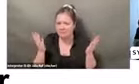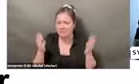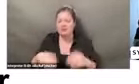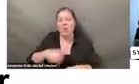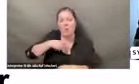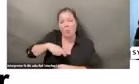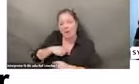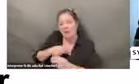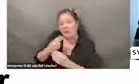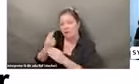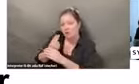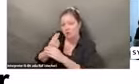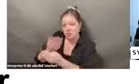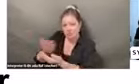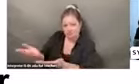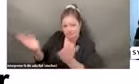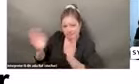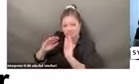can lead